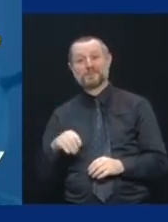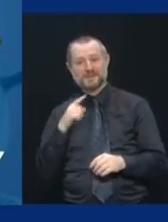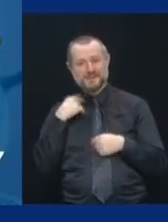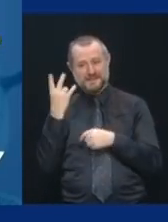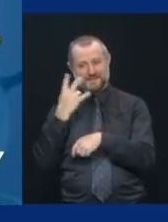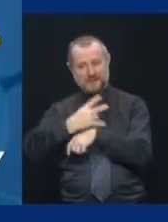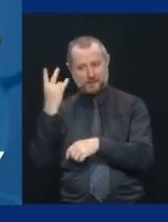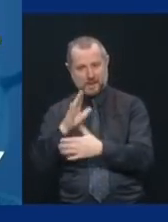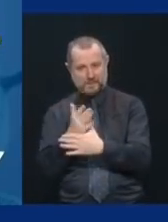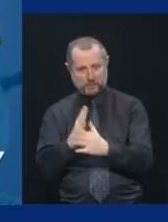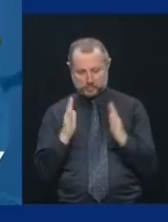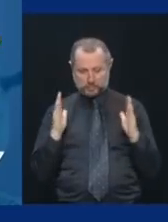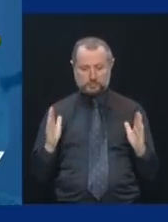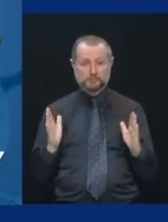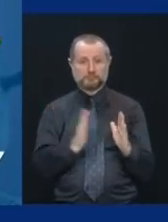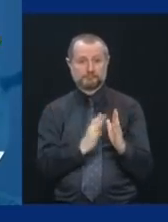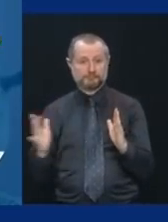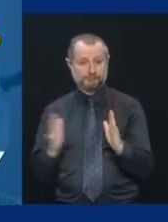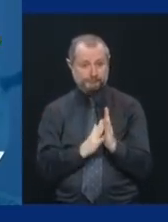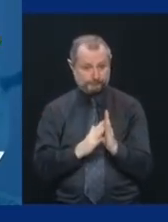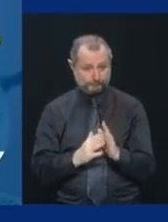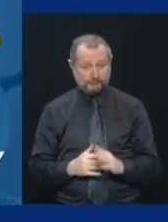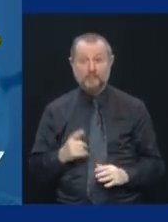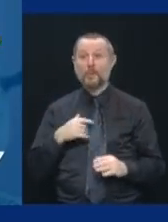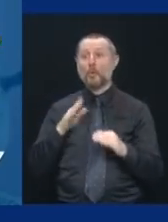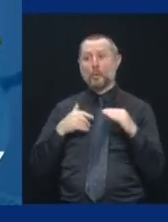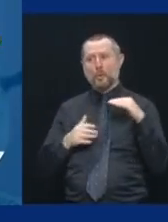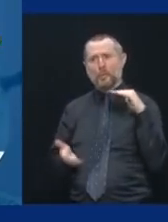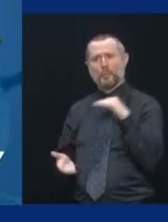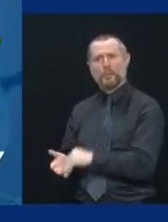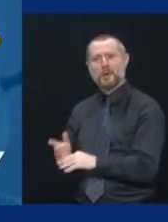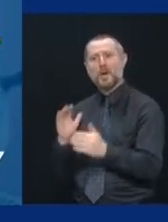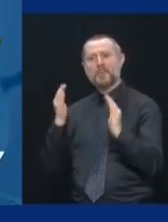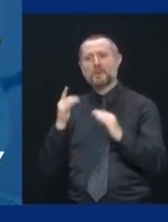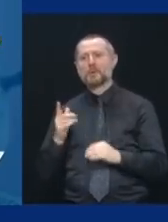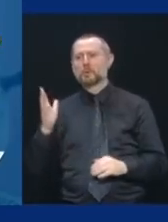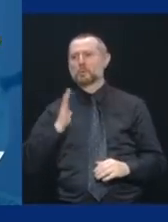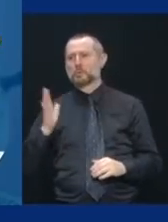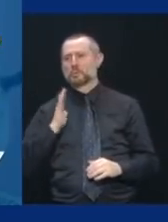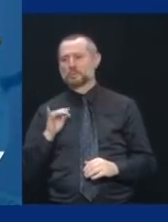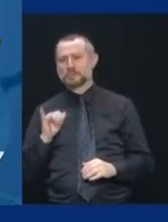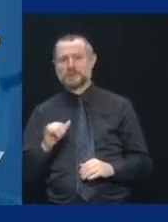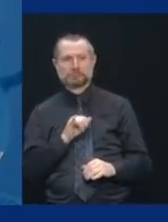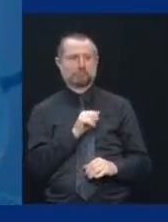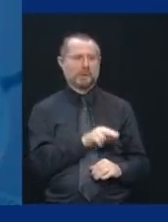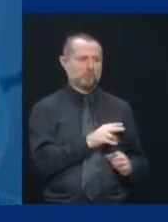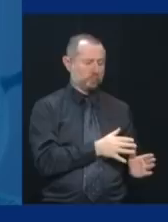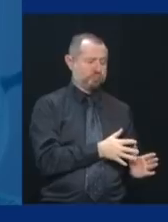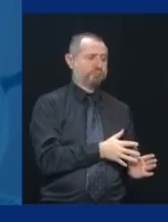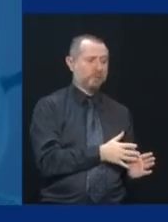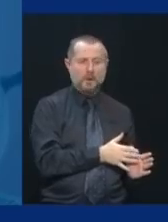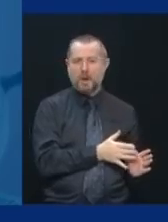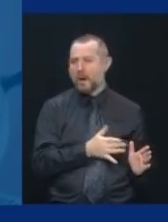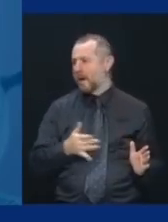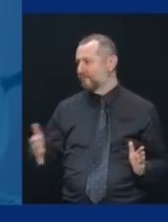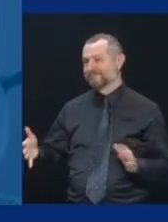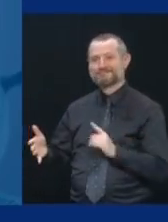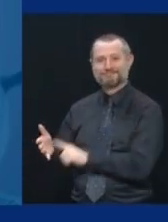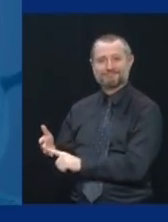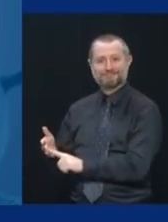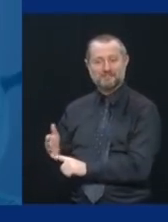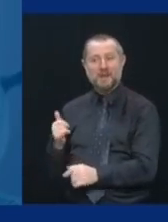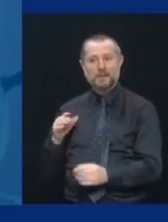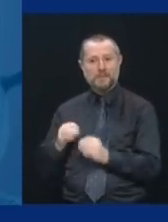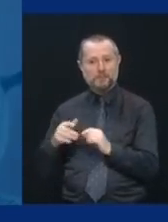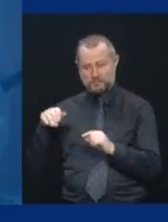average, is way down from where we started. The post-holiday surge is over. We see it